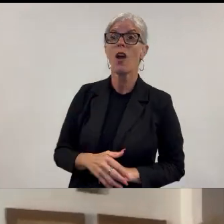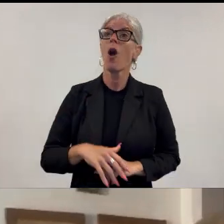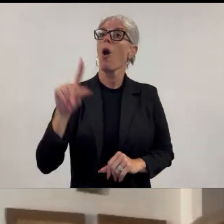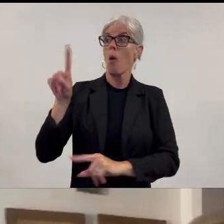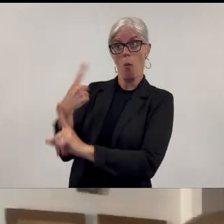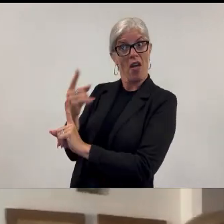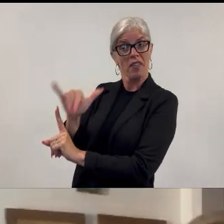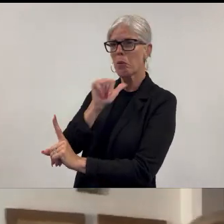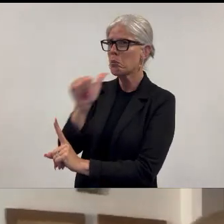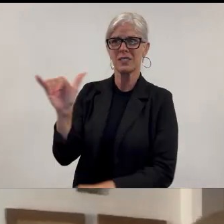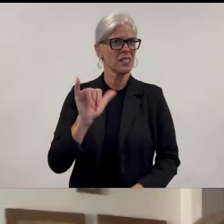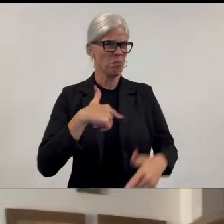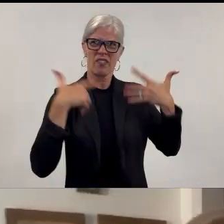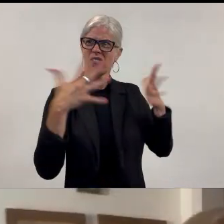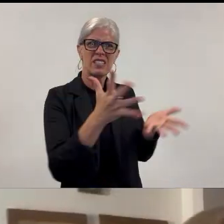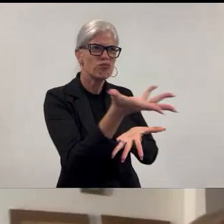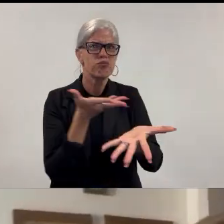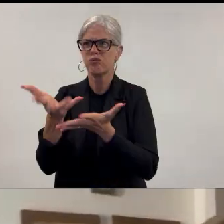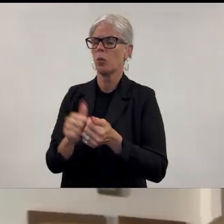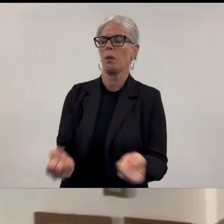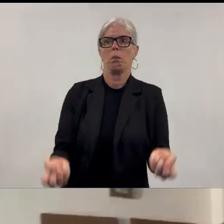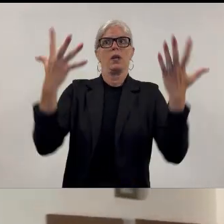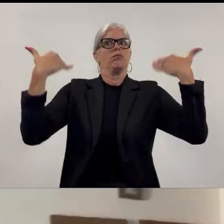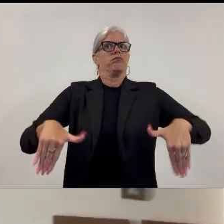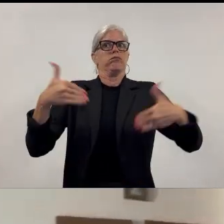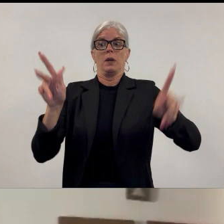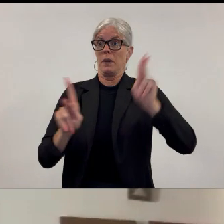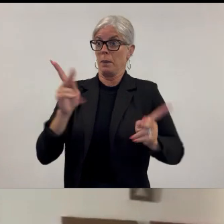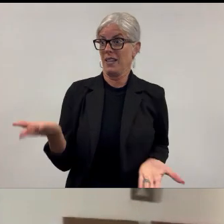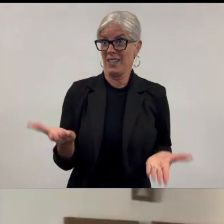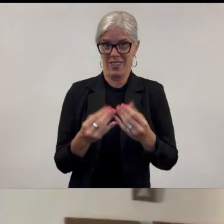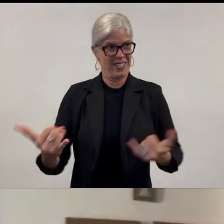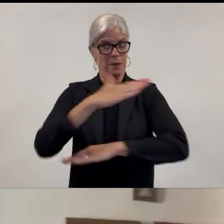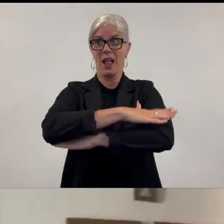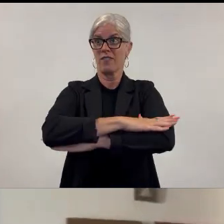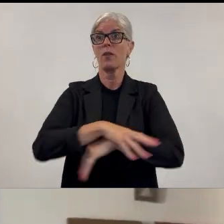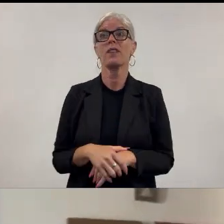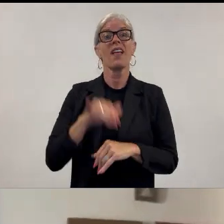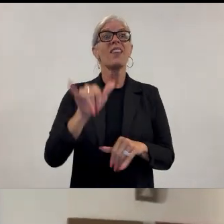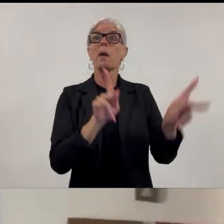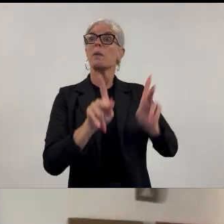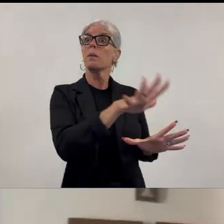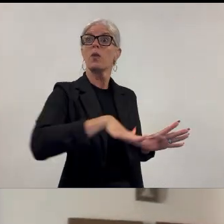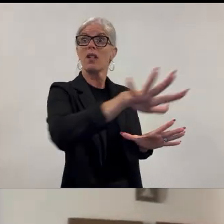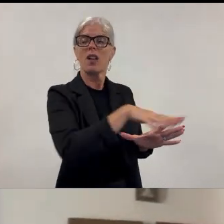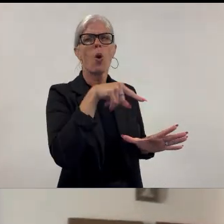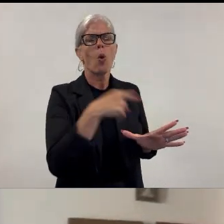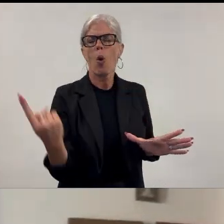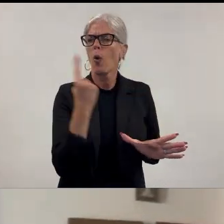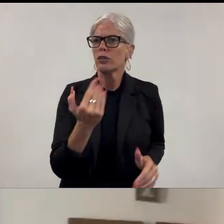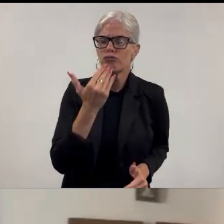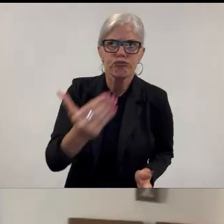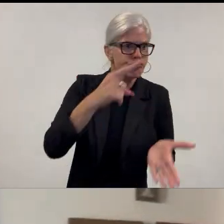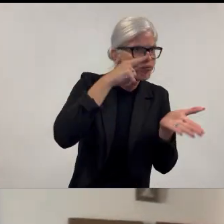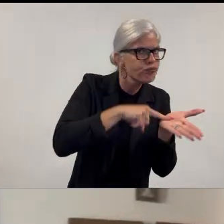because I get to talk to all these wonderful human beings from this platform that has